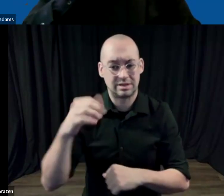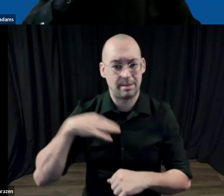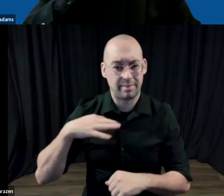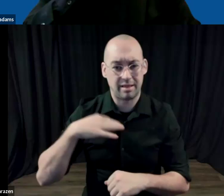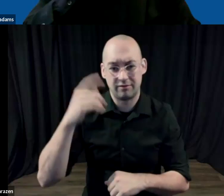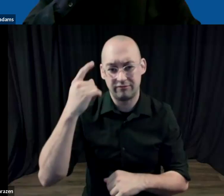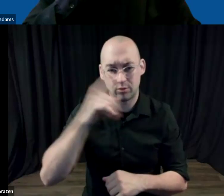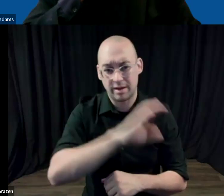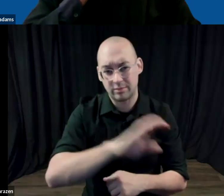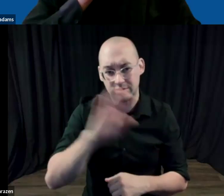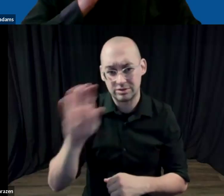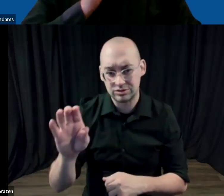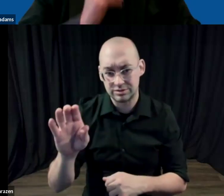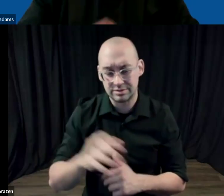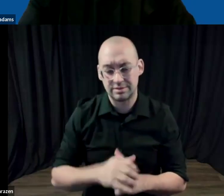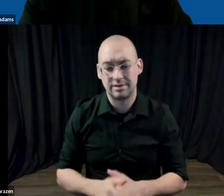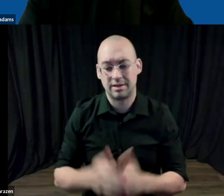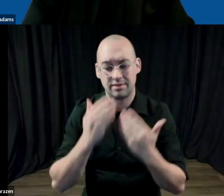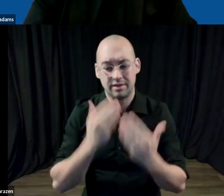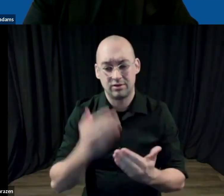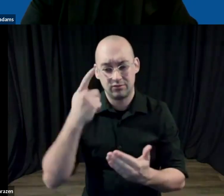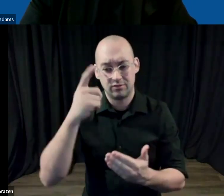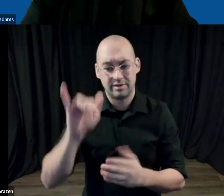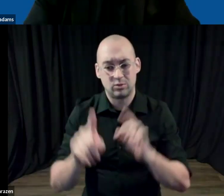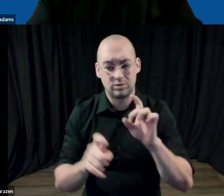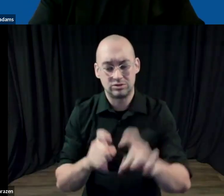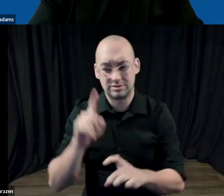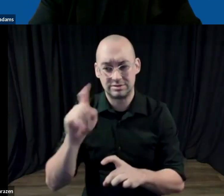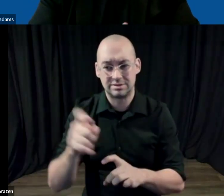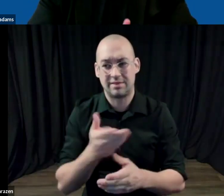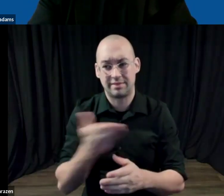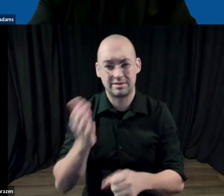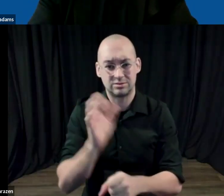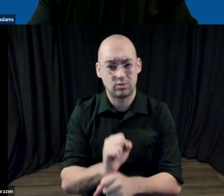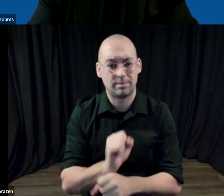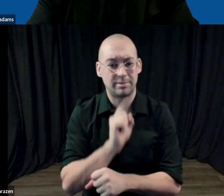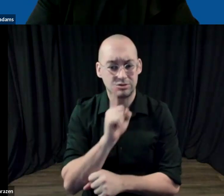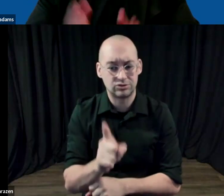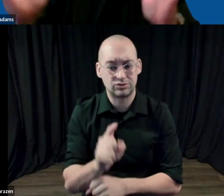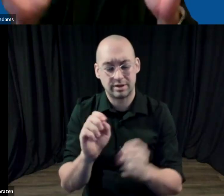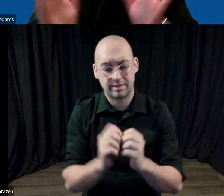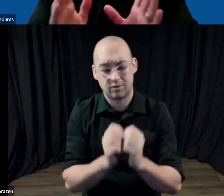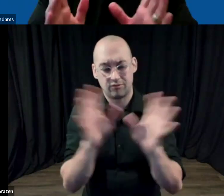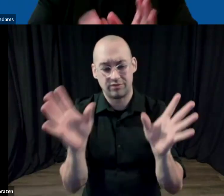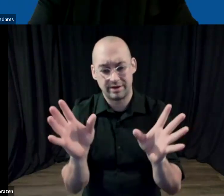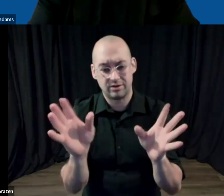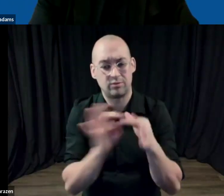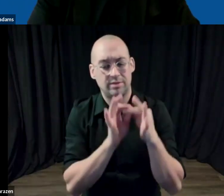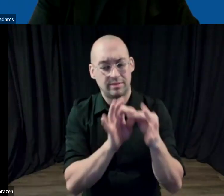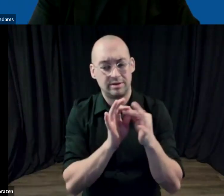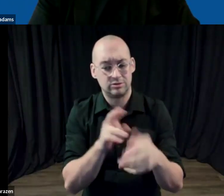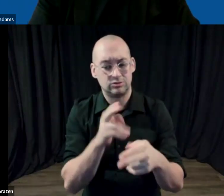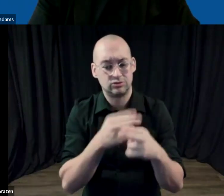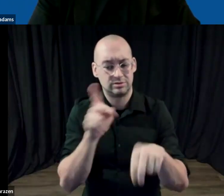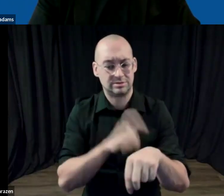that question. It's a really good one. So I think the thing that we want to make sure to clarify is that given the short time